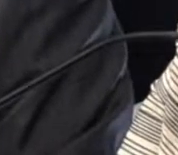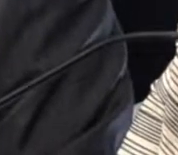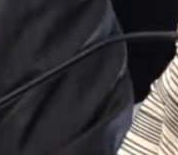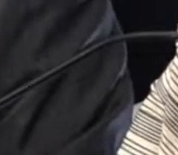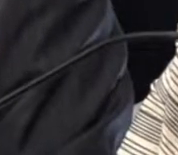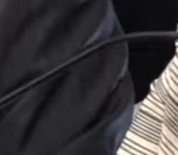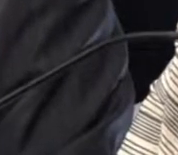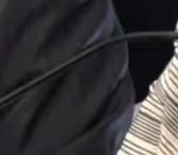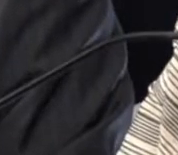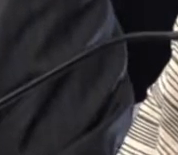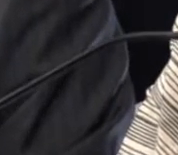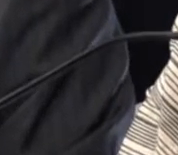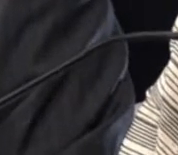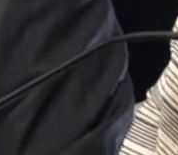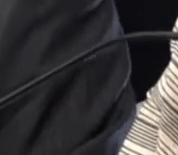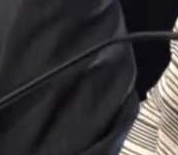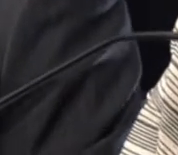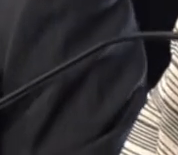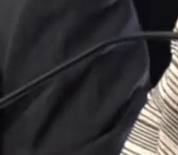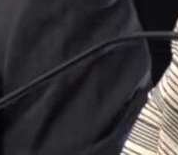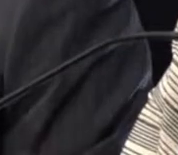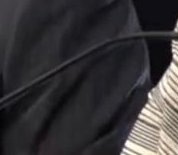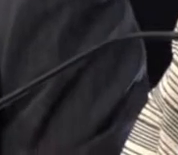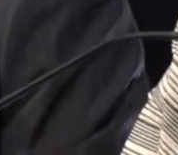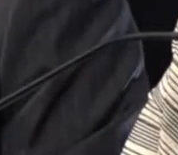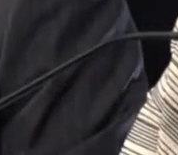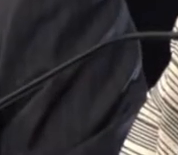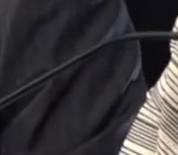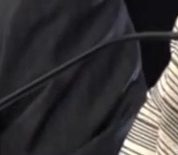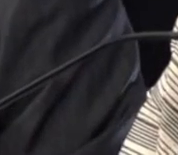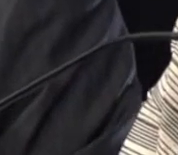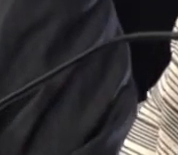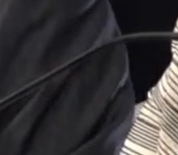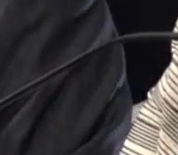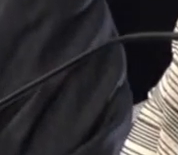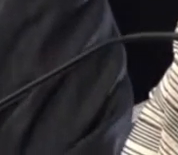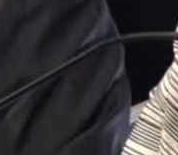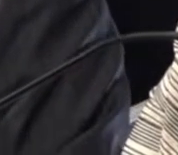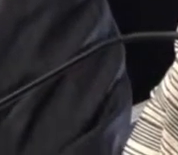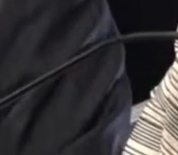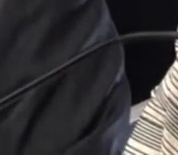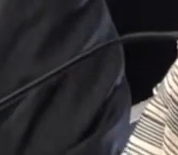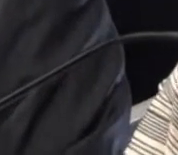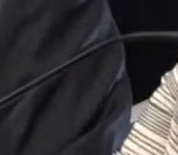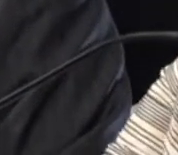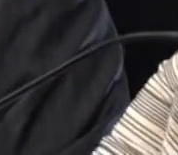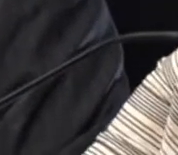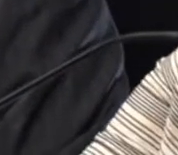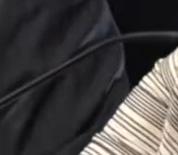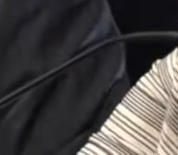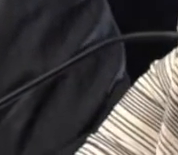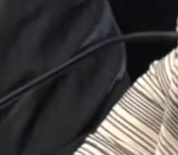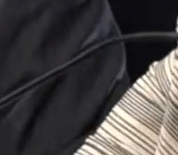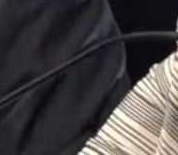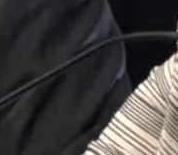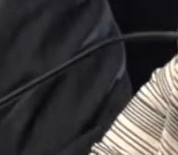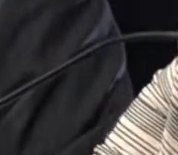Secretary for Internal Revenue and Tax Policy, Mr. Francisco Perez Alicea, from the Department of the